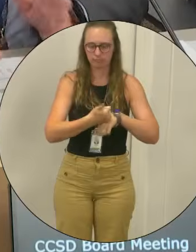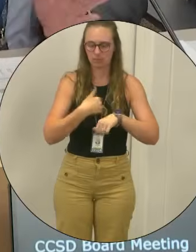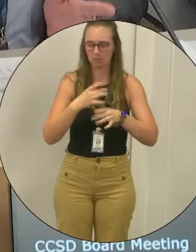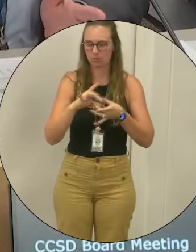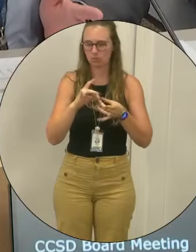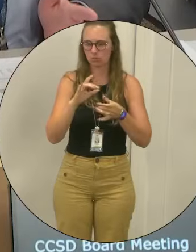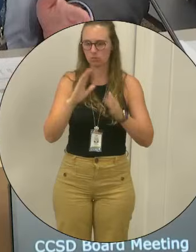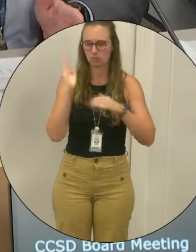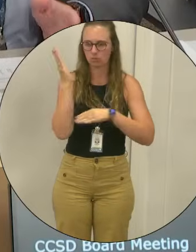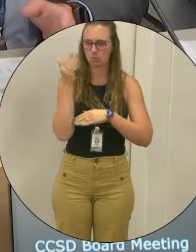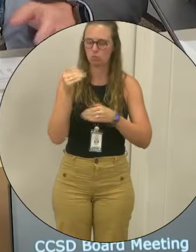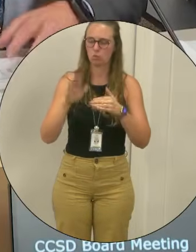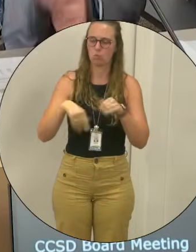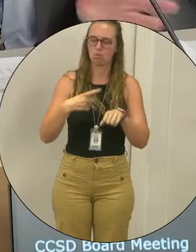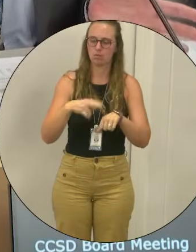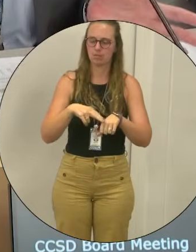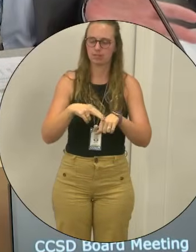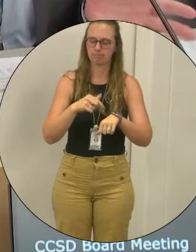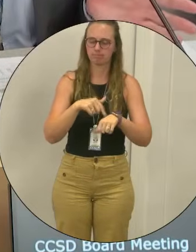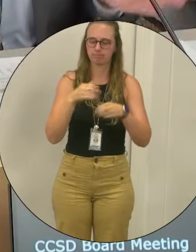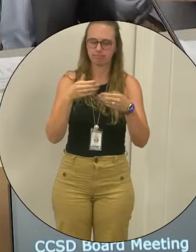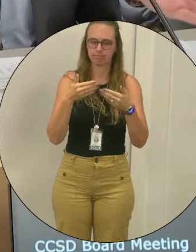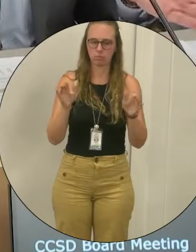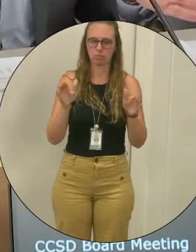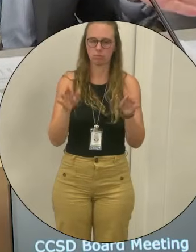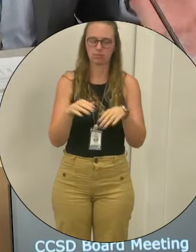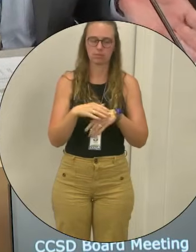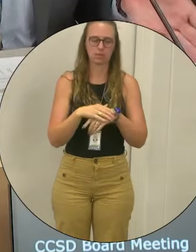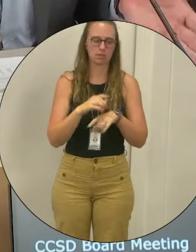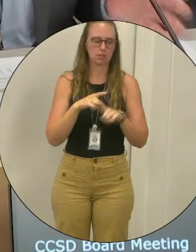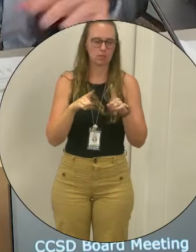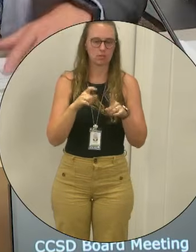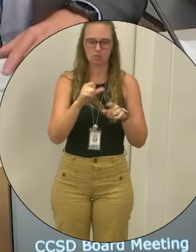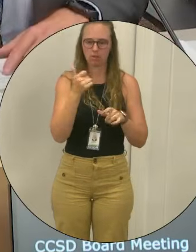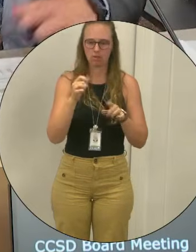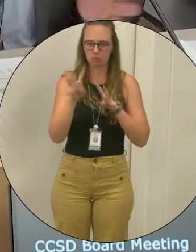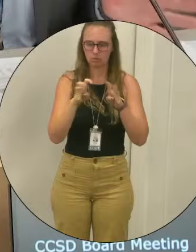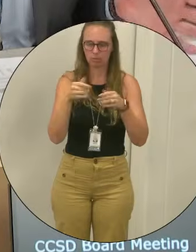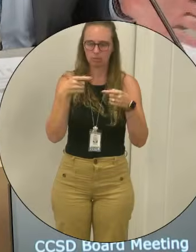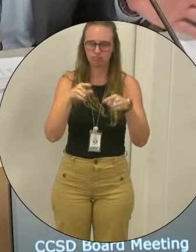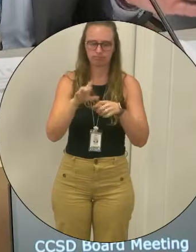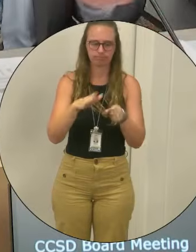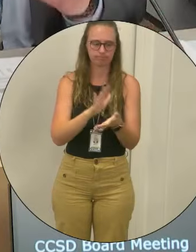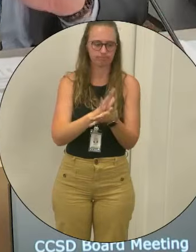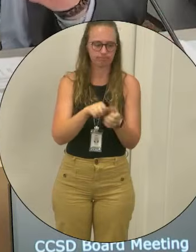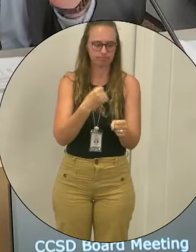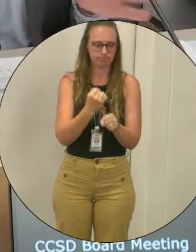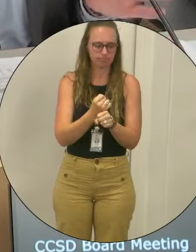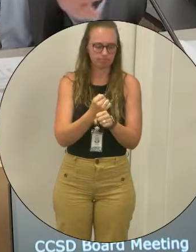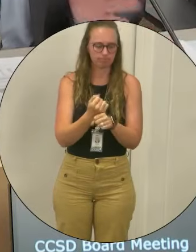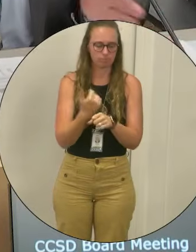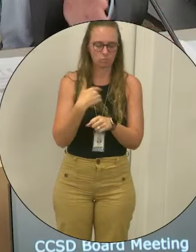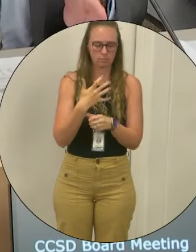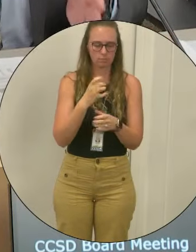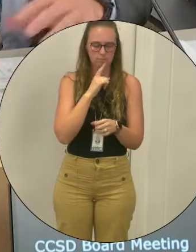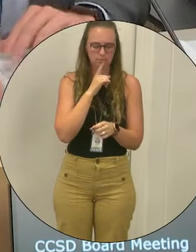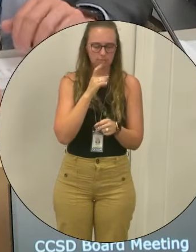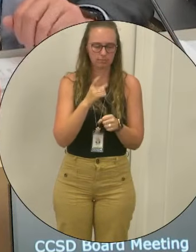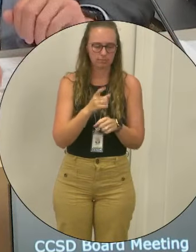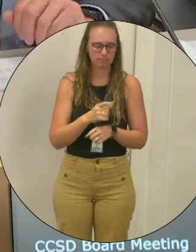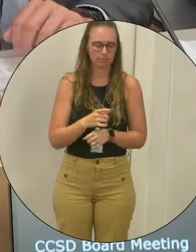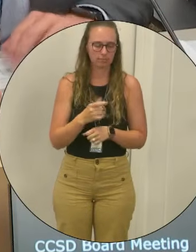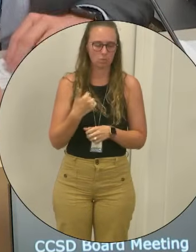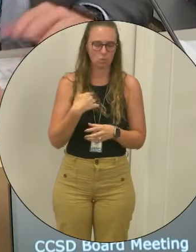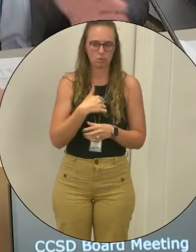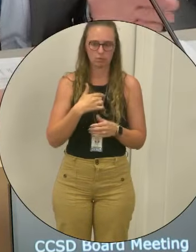presentation, normally the window is a little bit larger, but due to the other surveys that we did throughout the year, we wanted to make sure that we were prioritizing